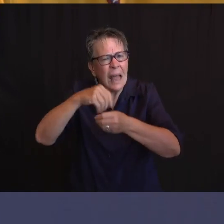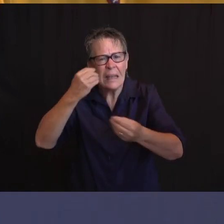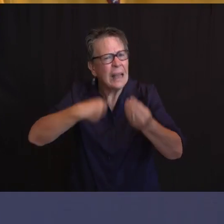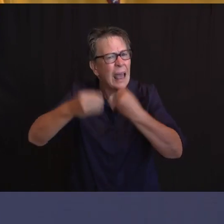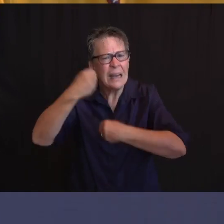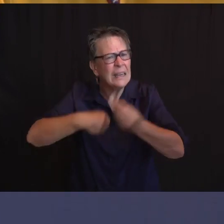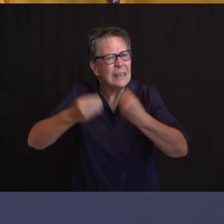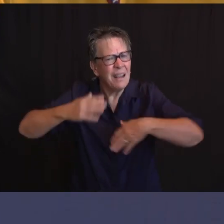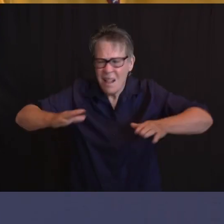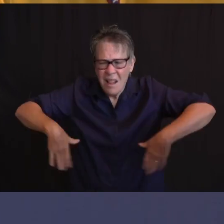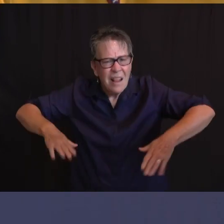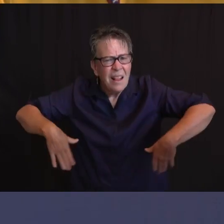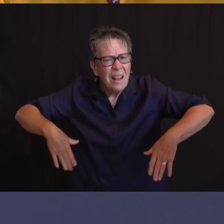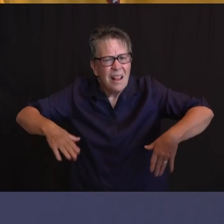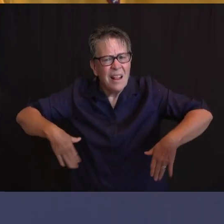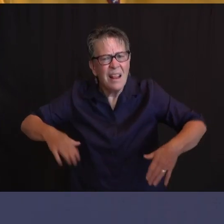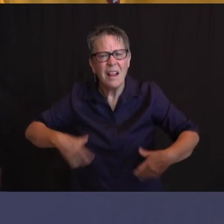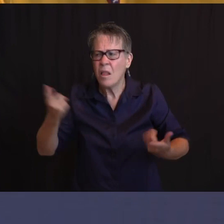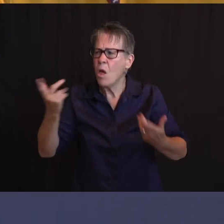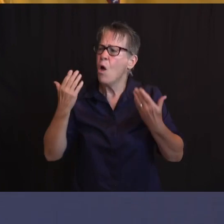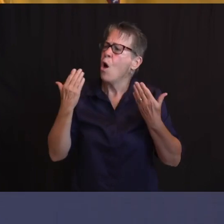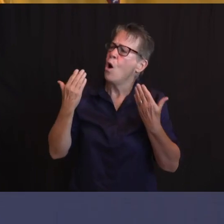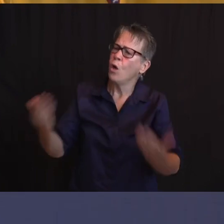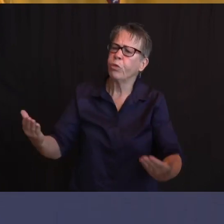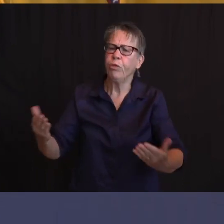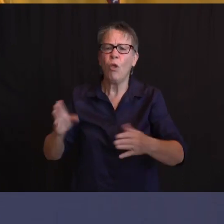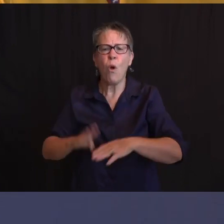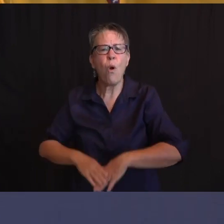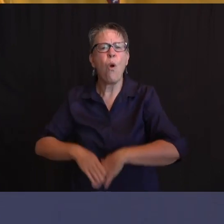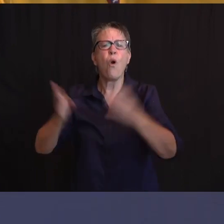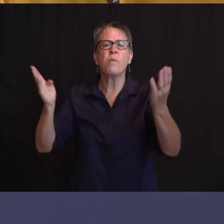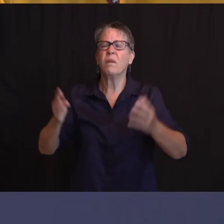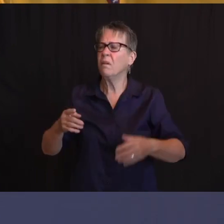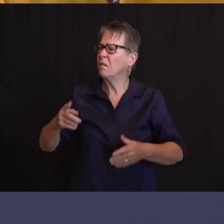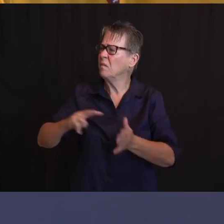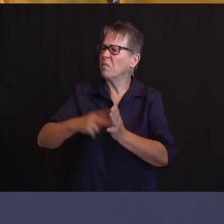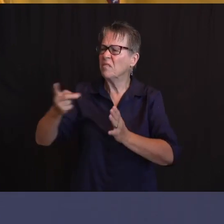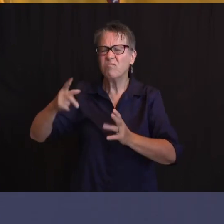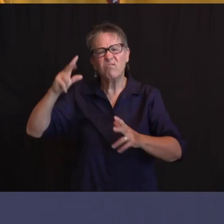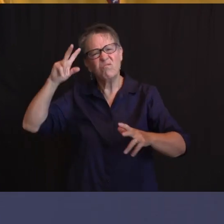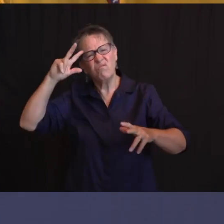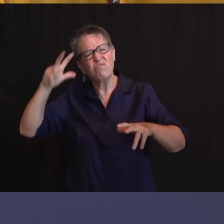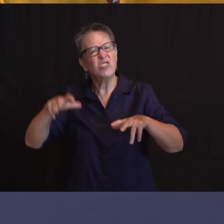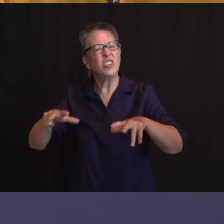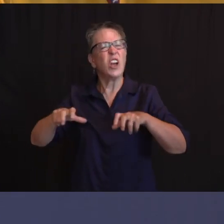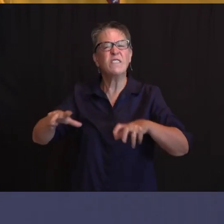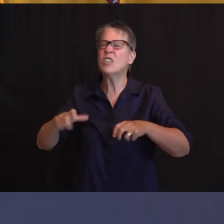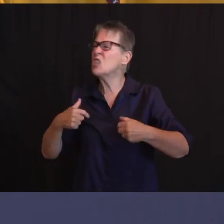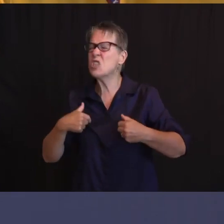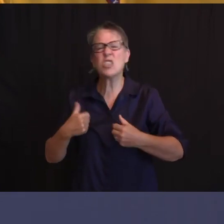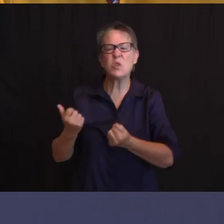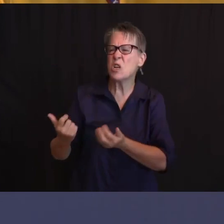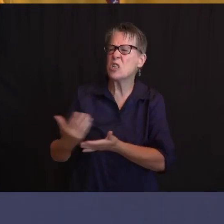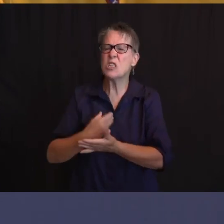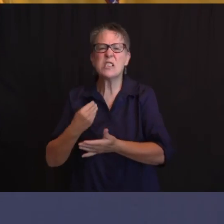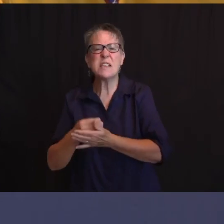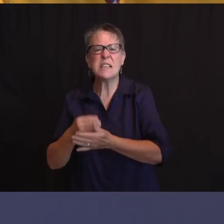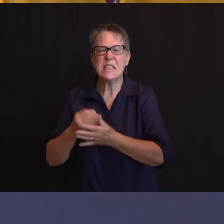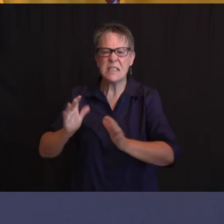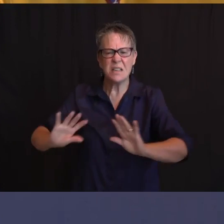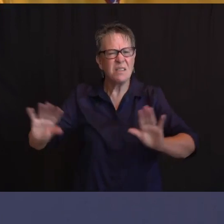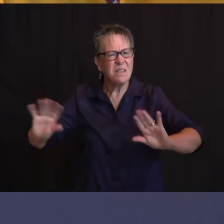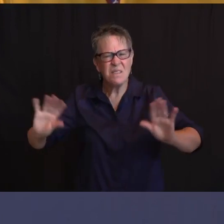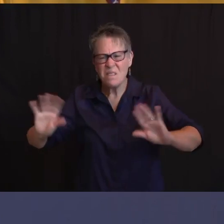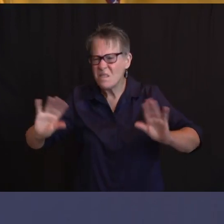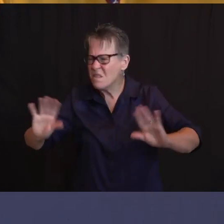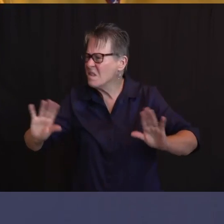overwhelmingly, it's irresponsible, selfish behavior. And so the answer is you're damn right we're going to enforce it. Pat, I don't know if you have any specifics on that. I